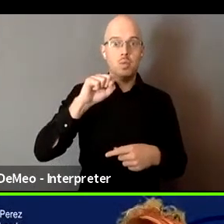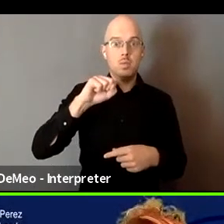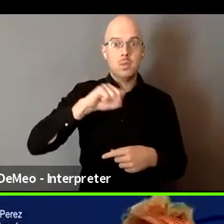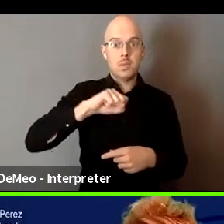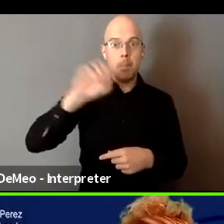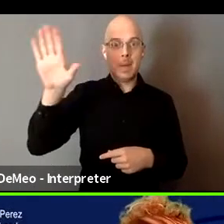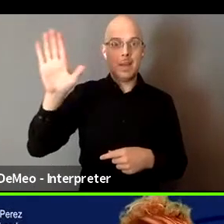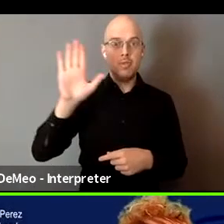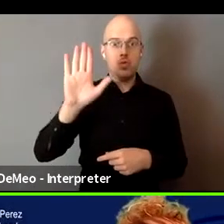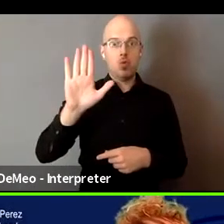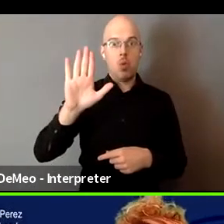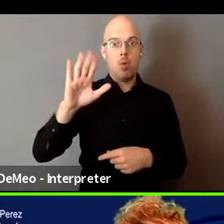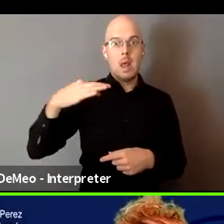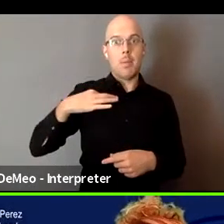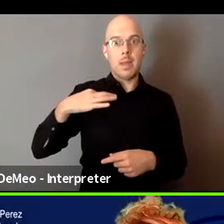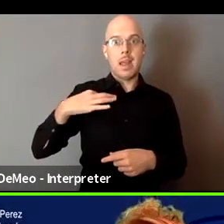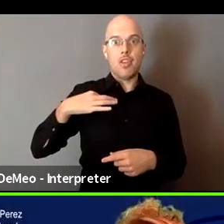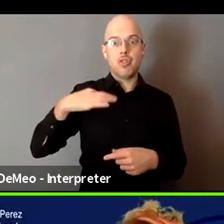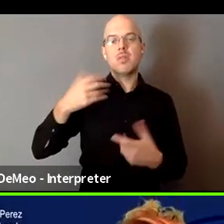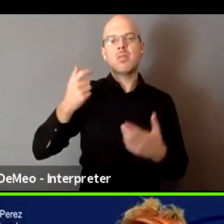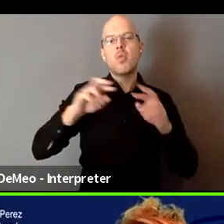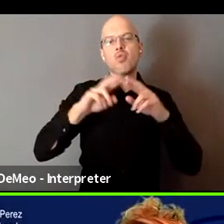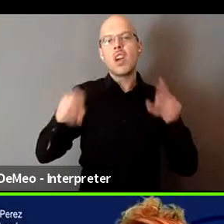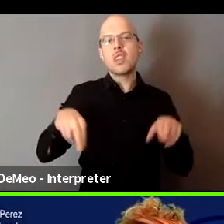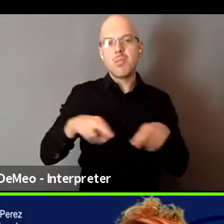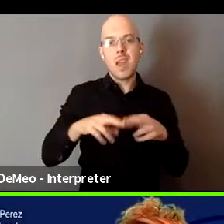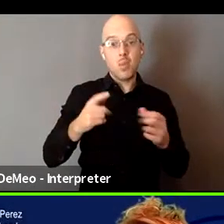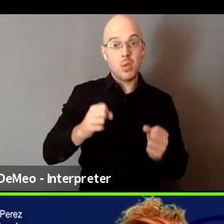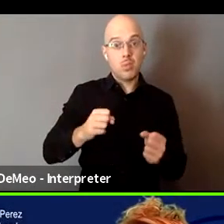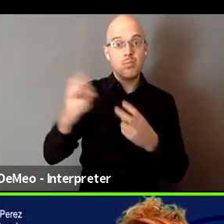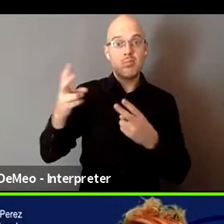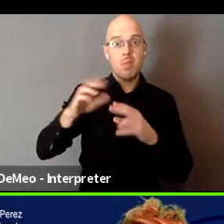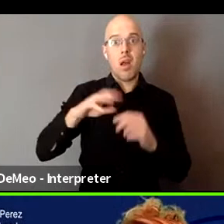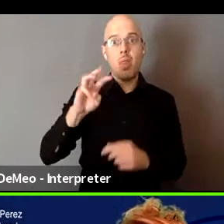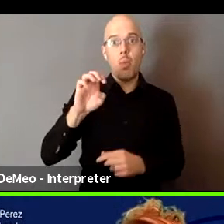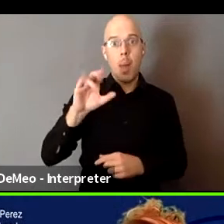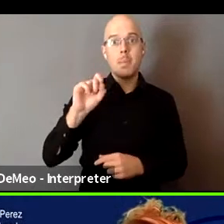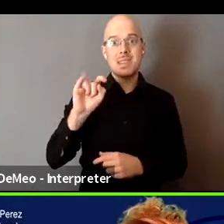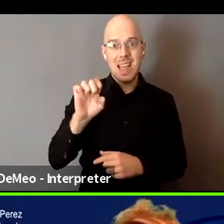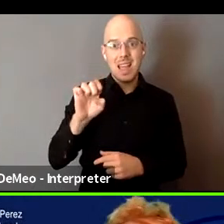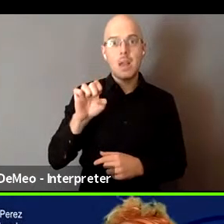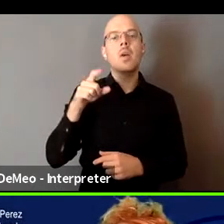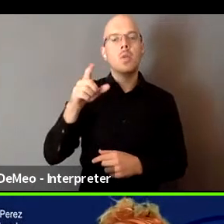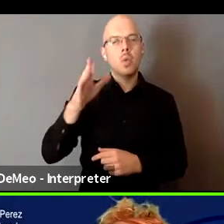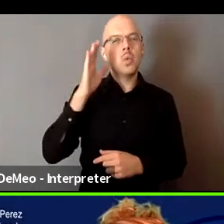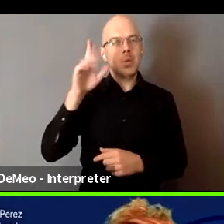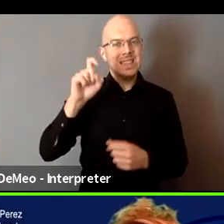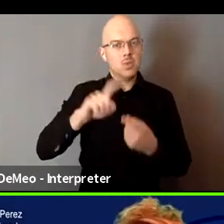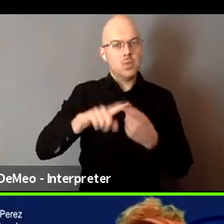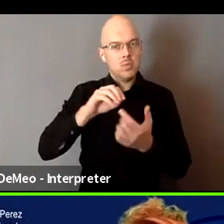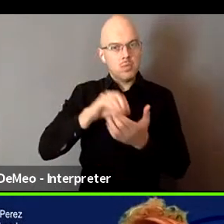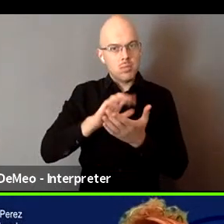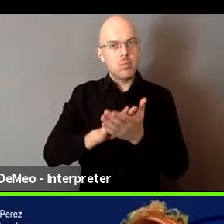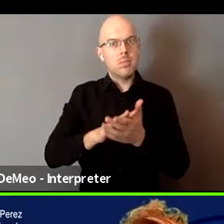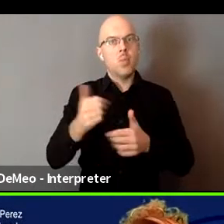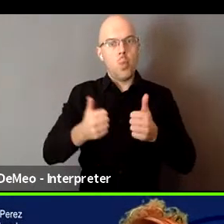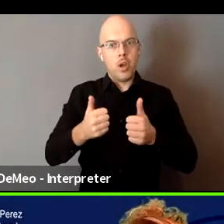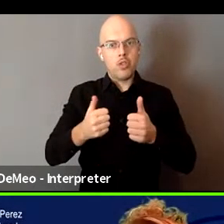your application or your resume to the website, you will need to identify which locations you